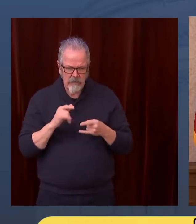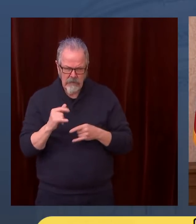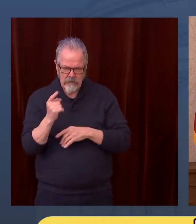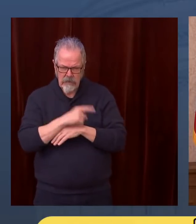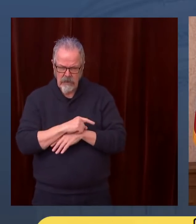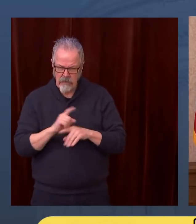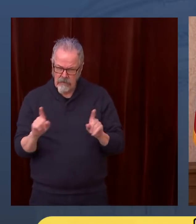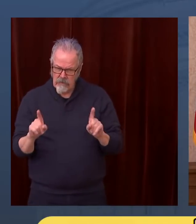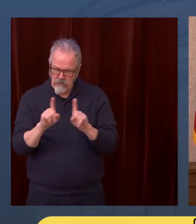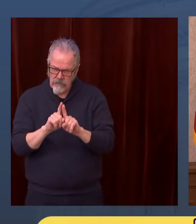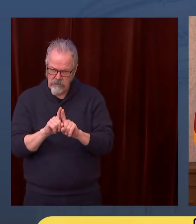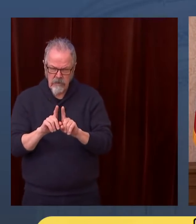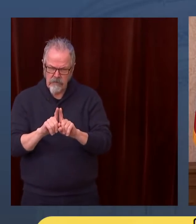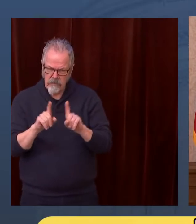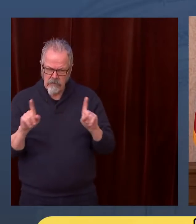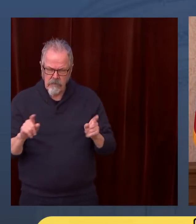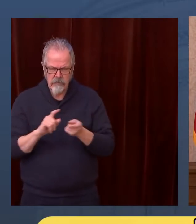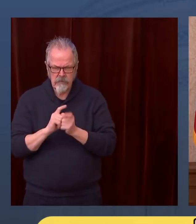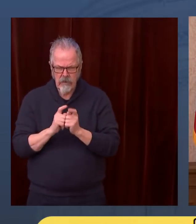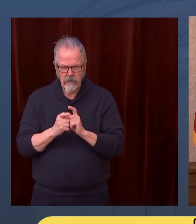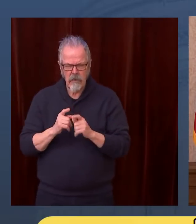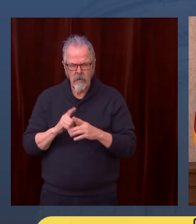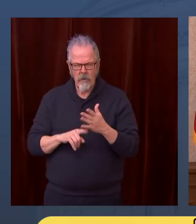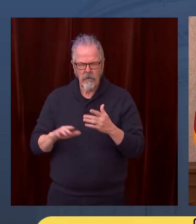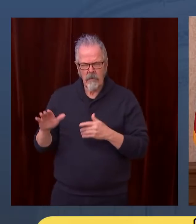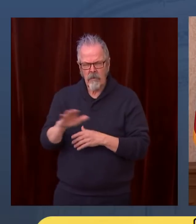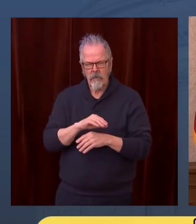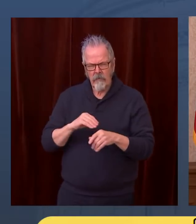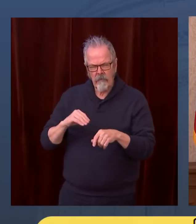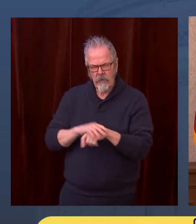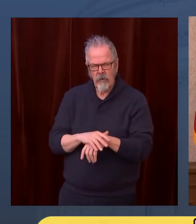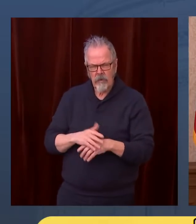affected as well. Thank you.